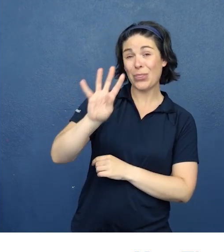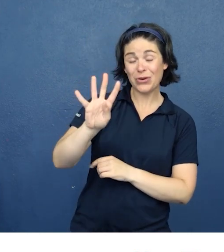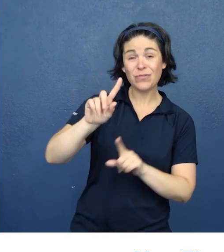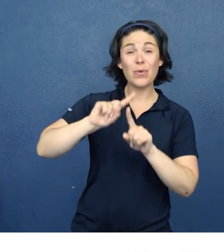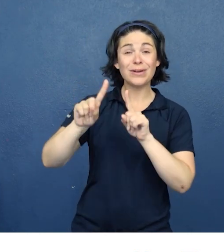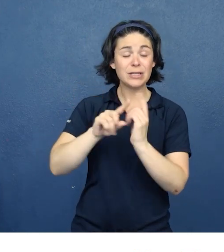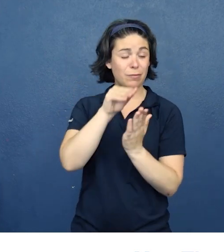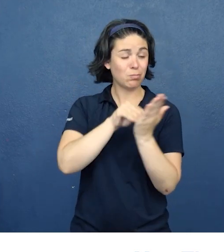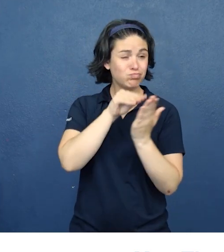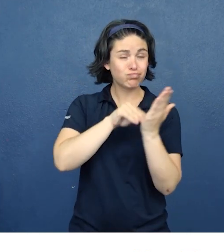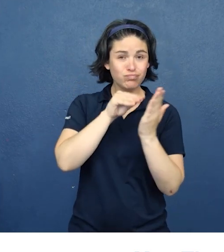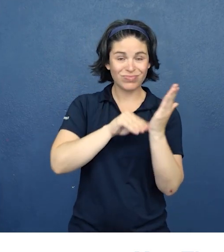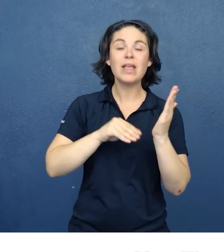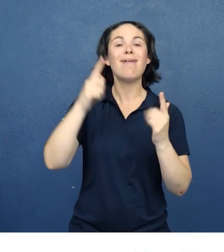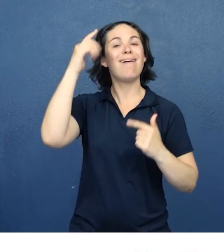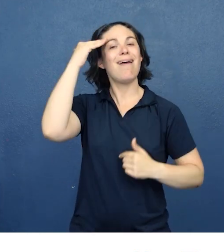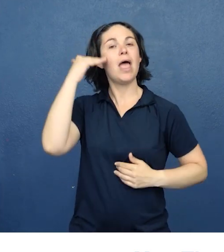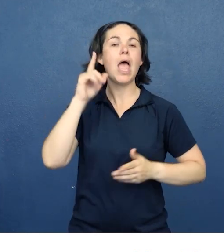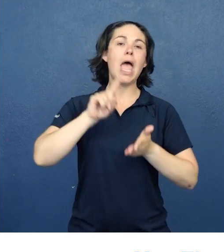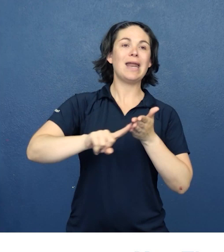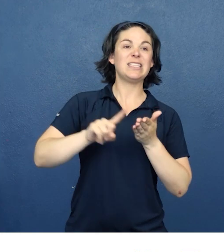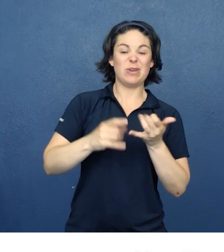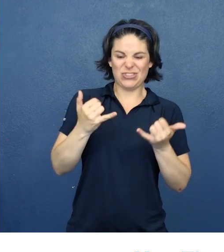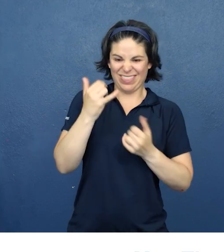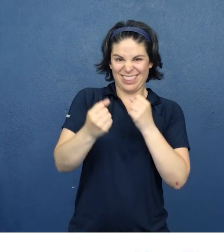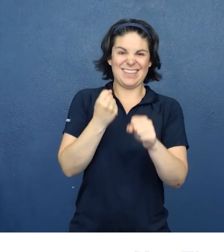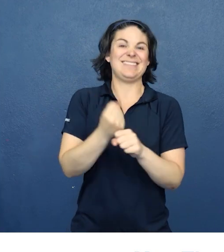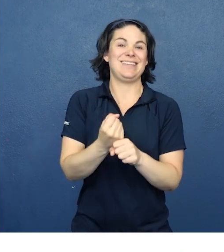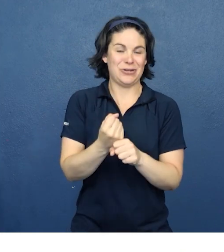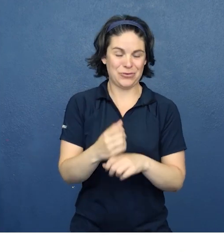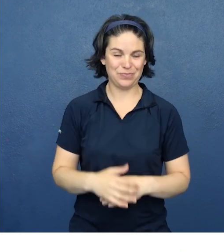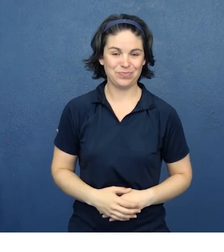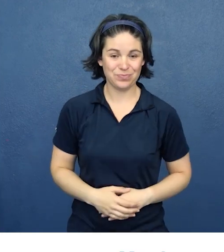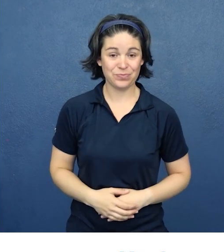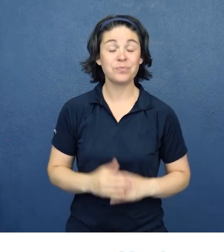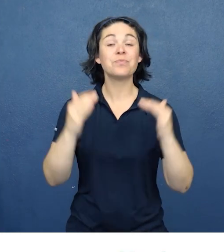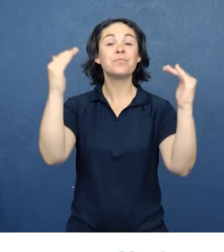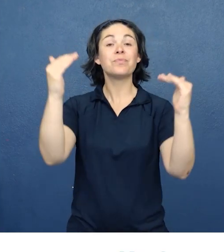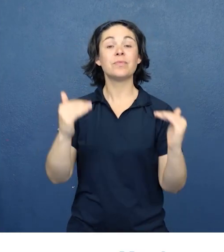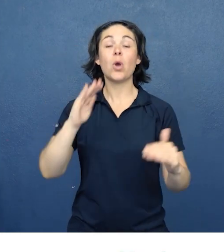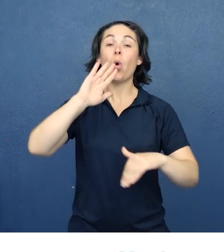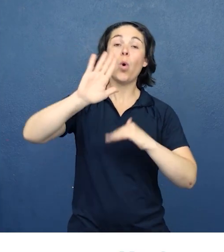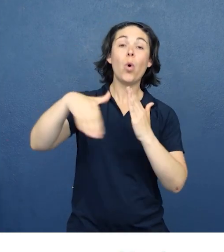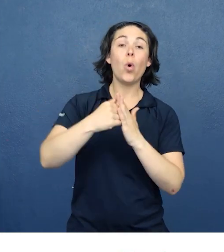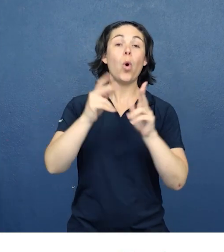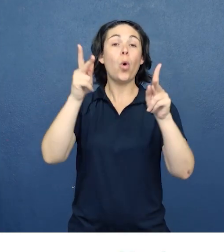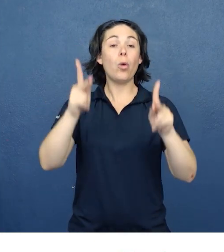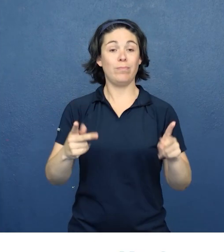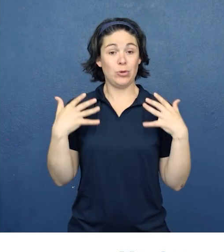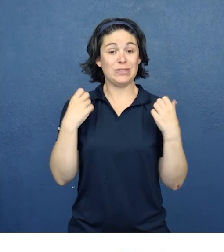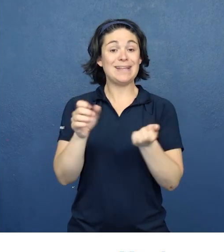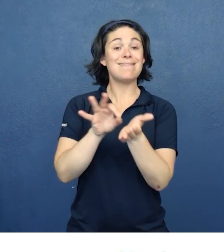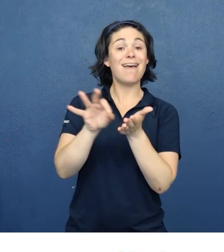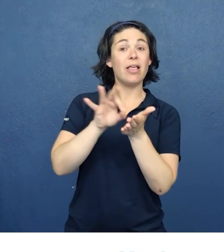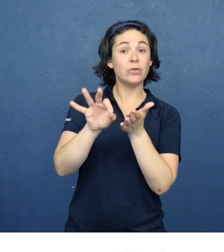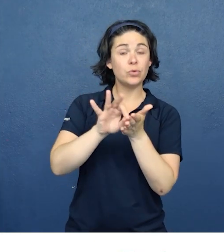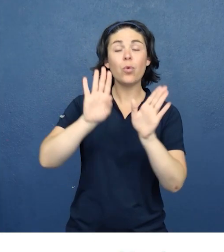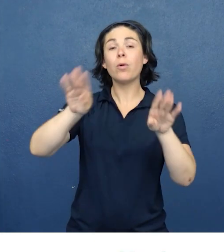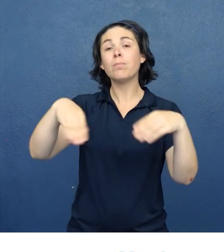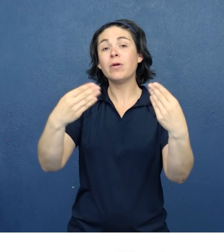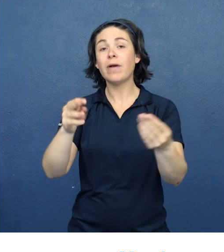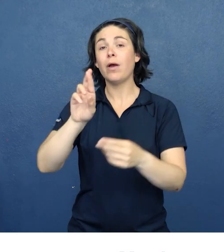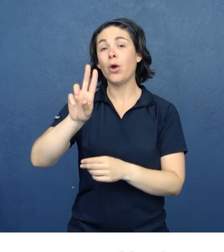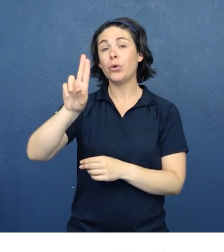9,534 completed head inspections this year. Moving on to the Whole Person Health Score, providing